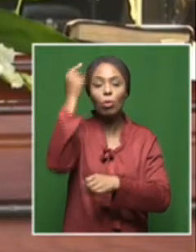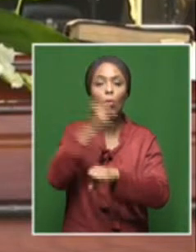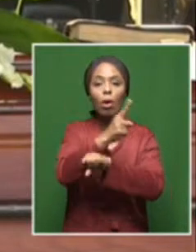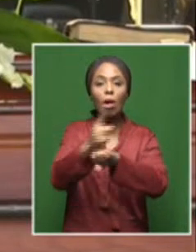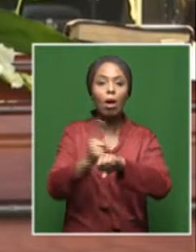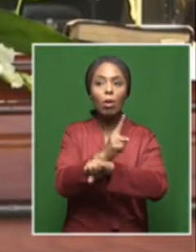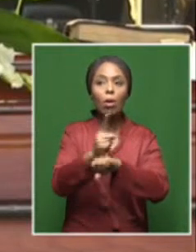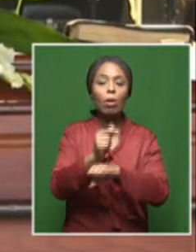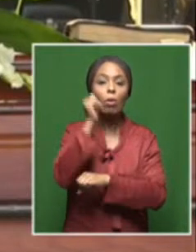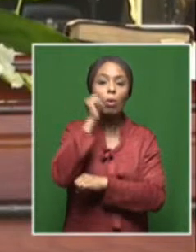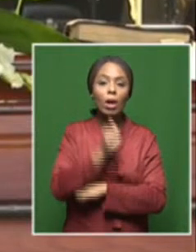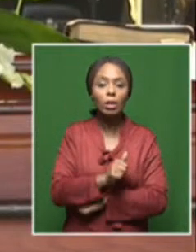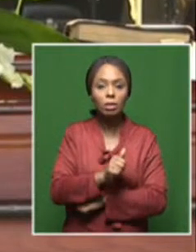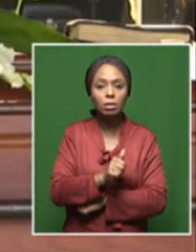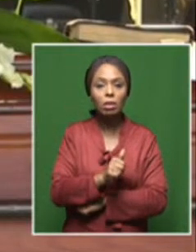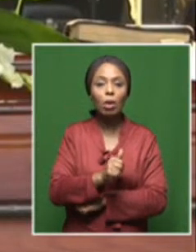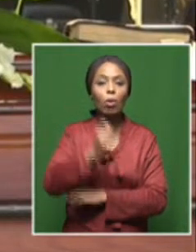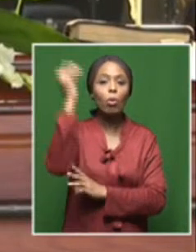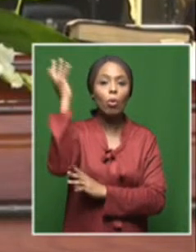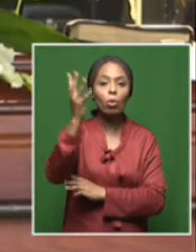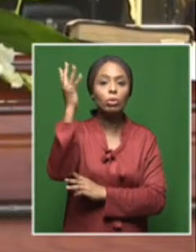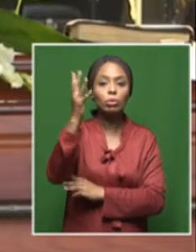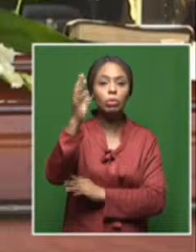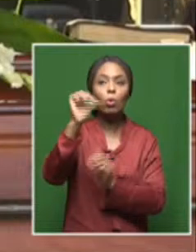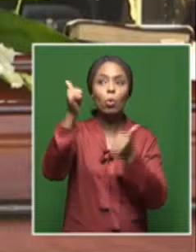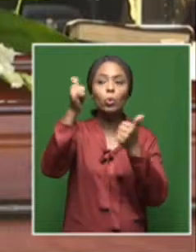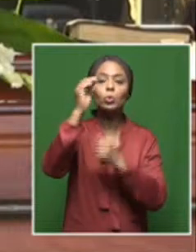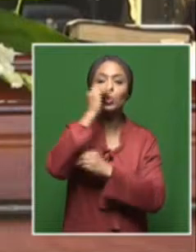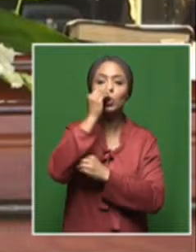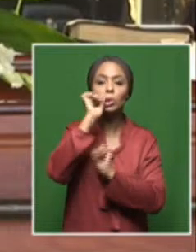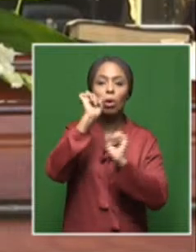The Gospel of the Lord.